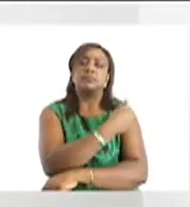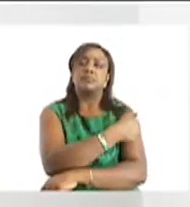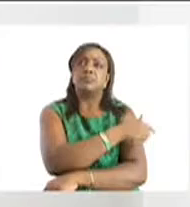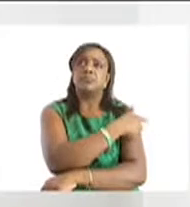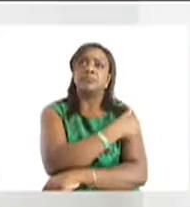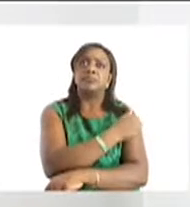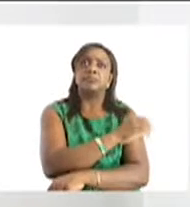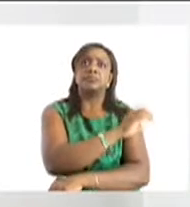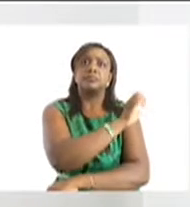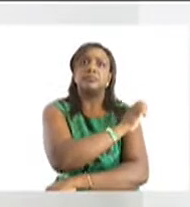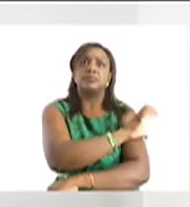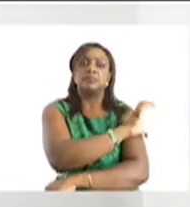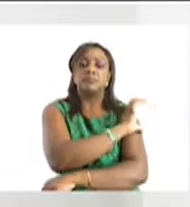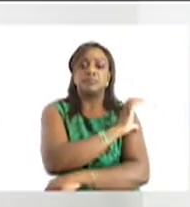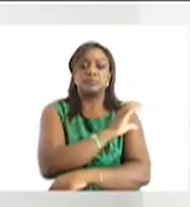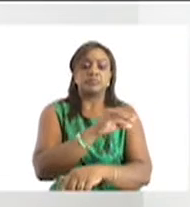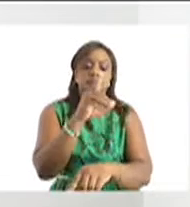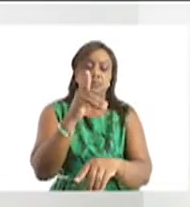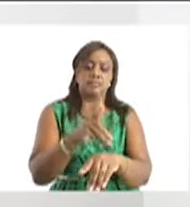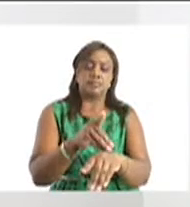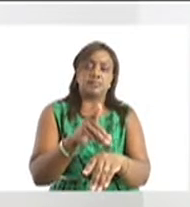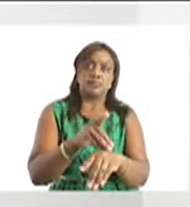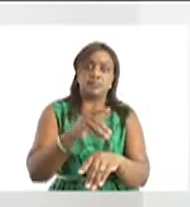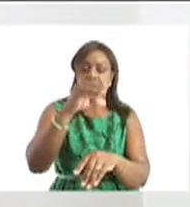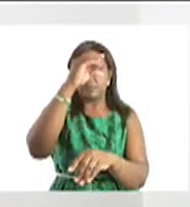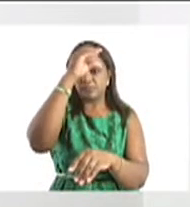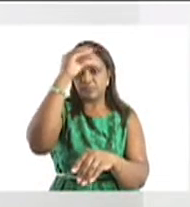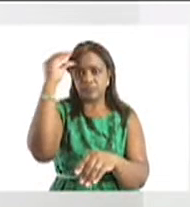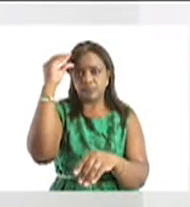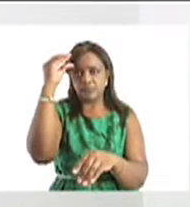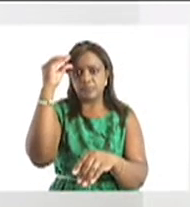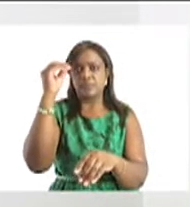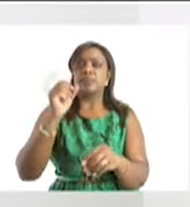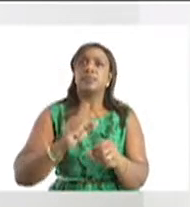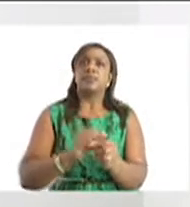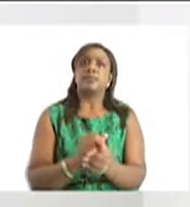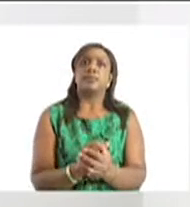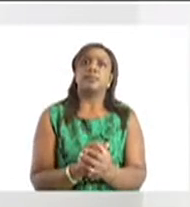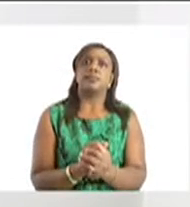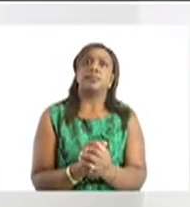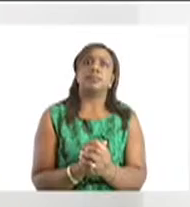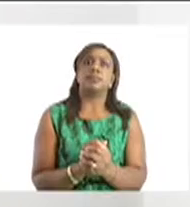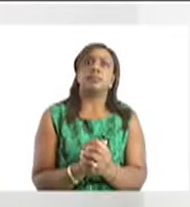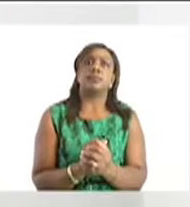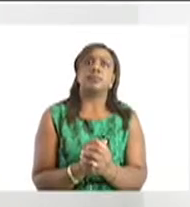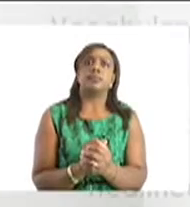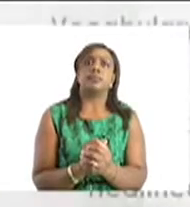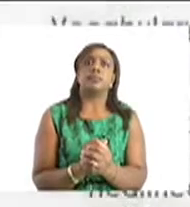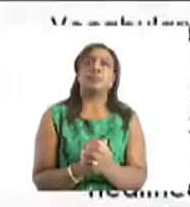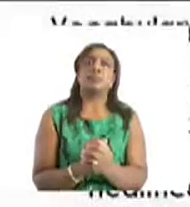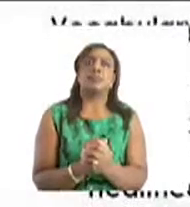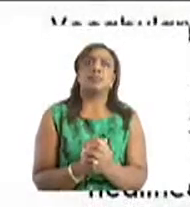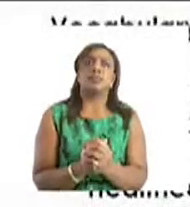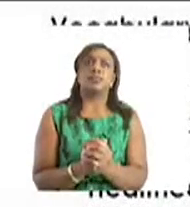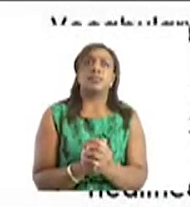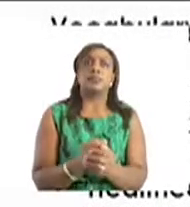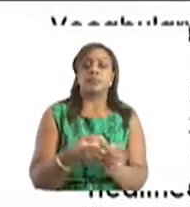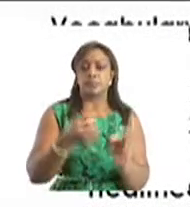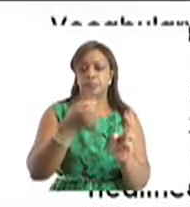government, the nurses, the doctors, and so on. Right. Medical.